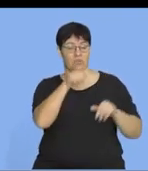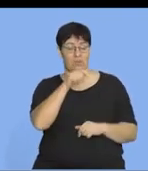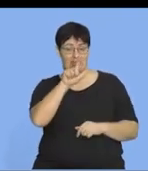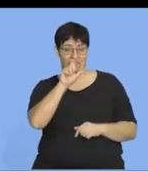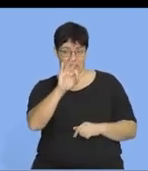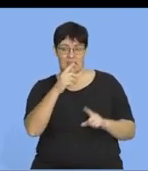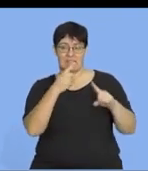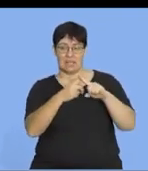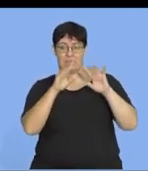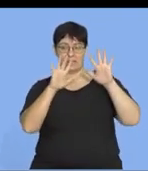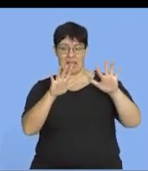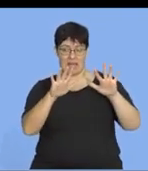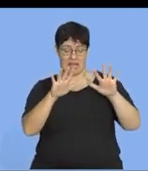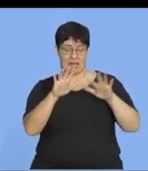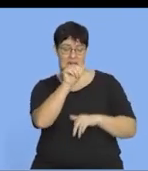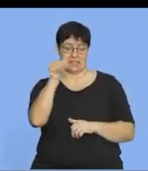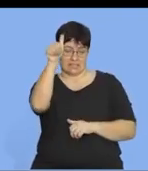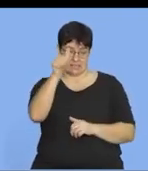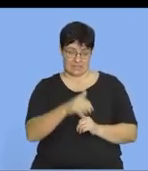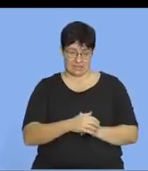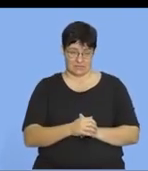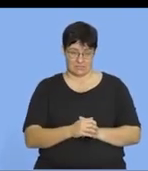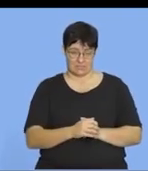it's 6,73 times 10 to the 6.